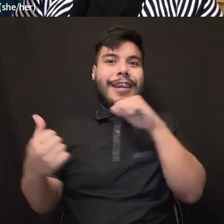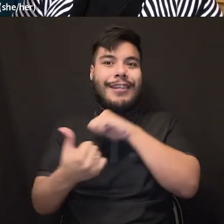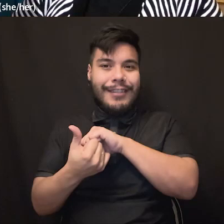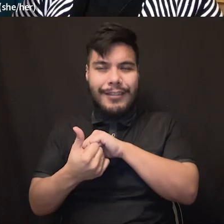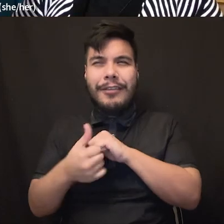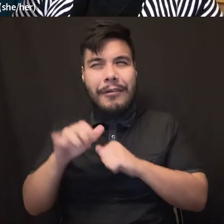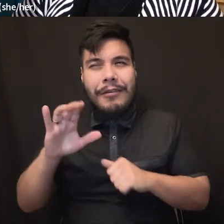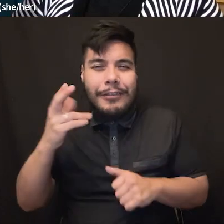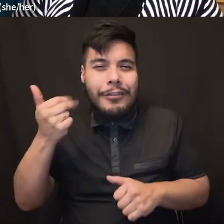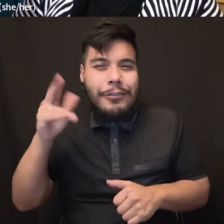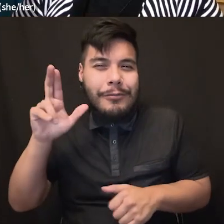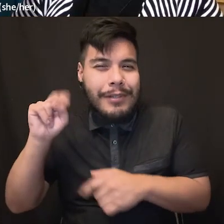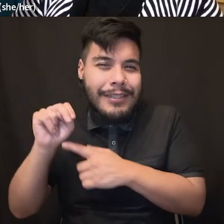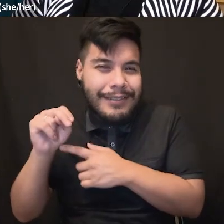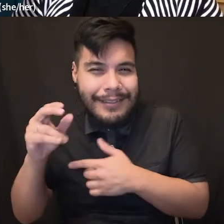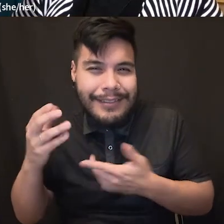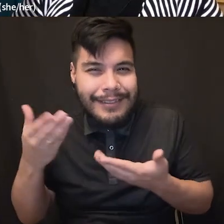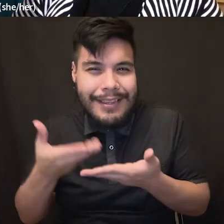experienced that, but it's kind of like,